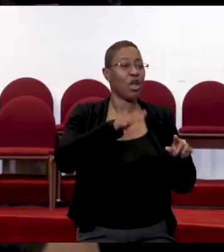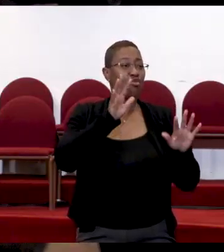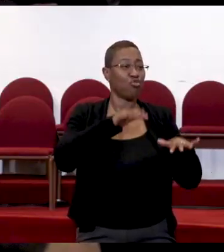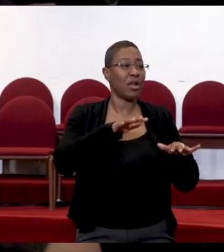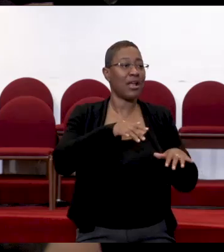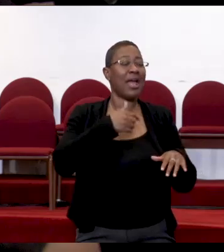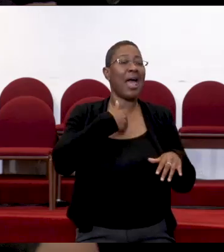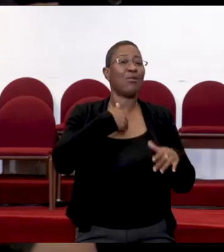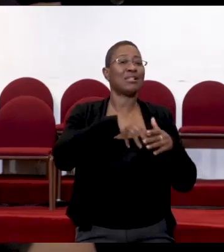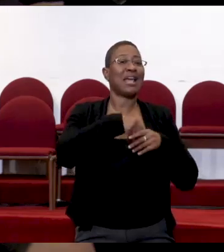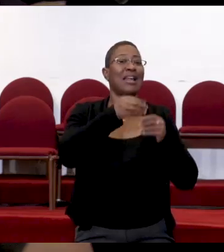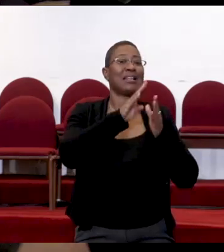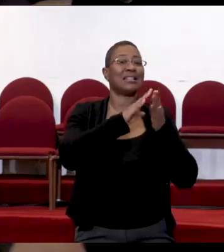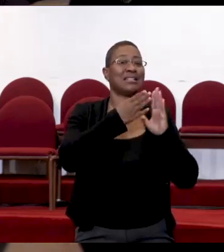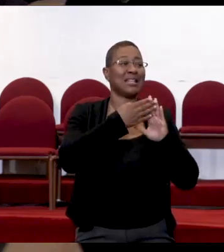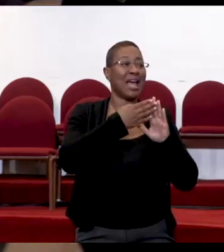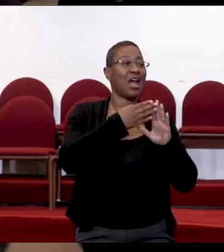You're saying it didn't happen during the rainstorm?